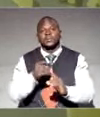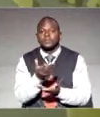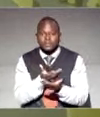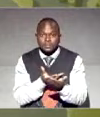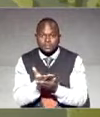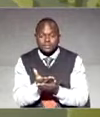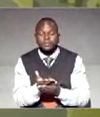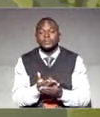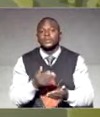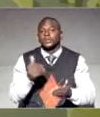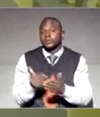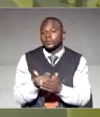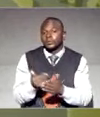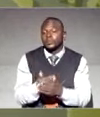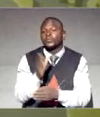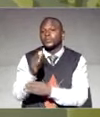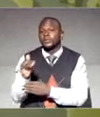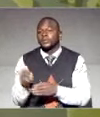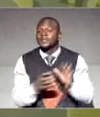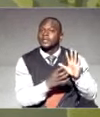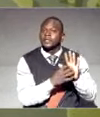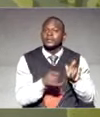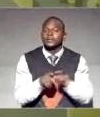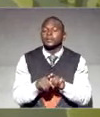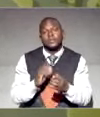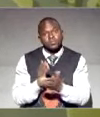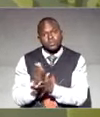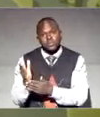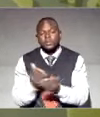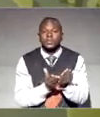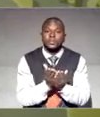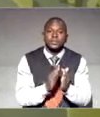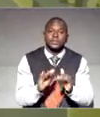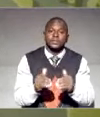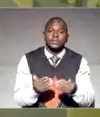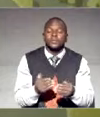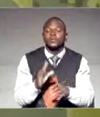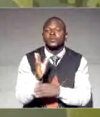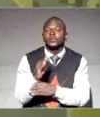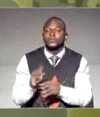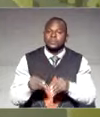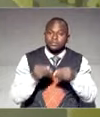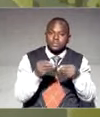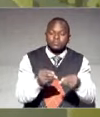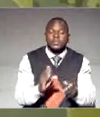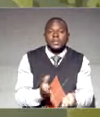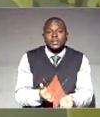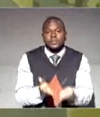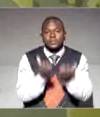include rebranding the ministry's image and articulating the services that the ministry offers,